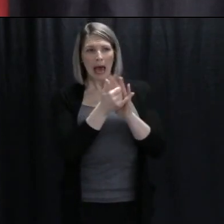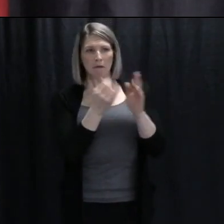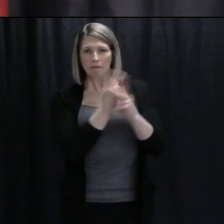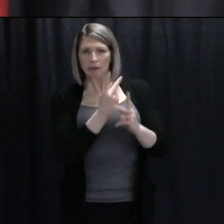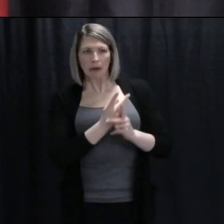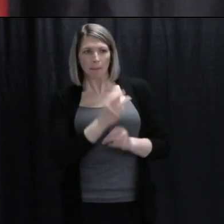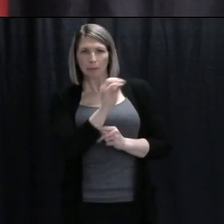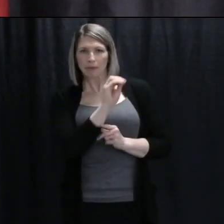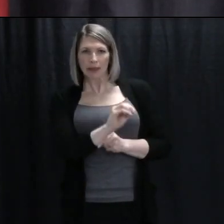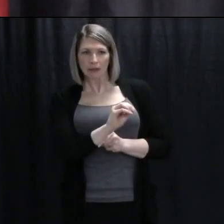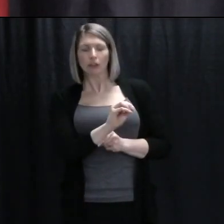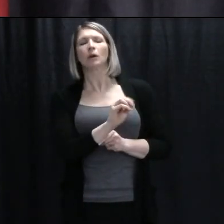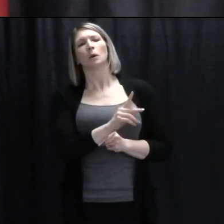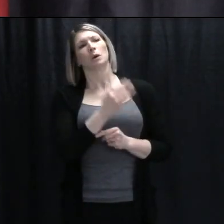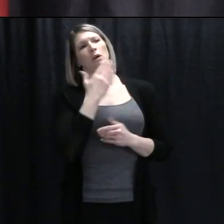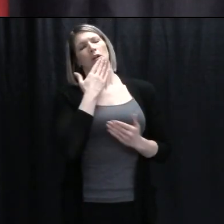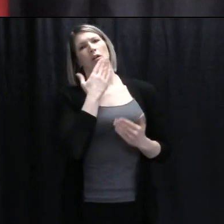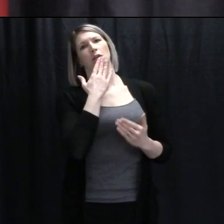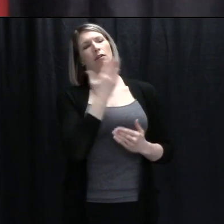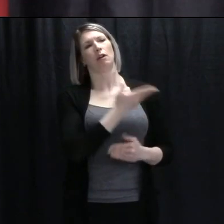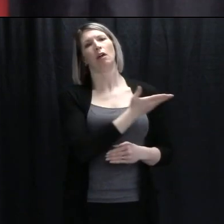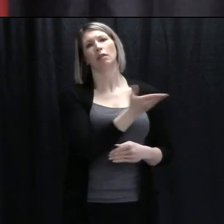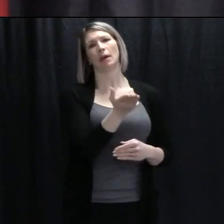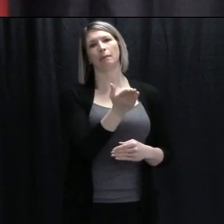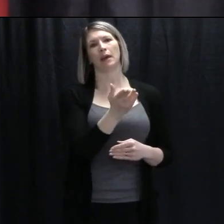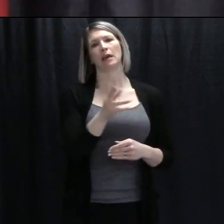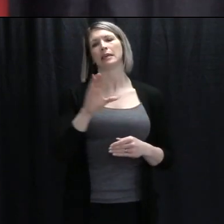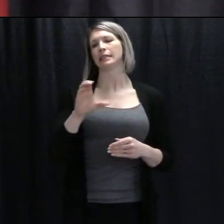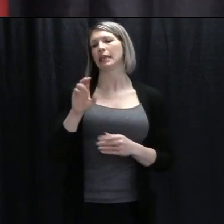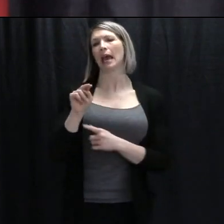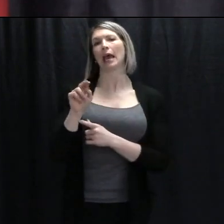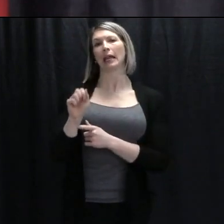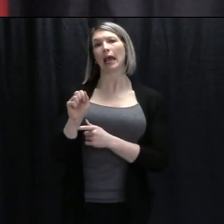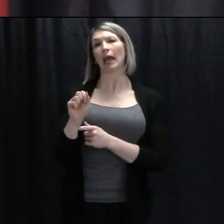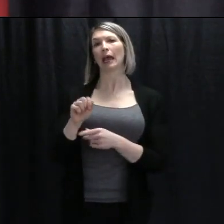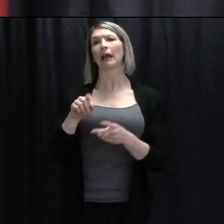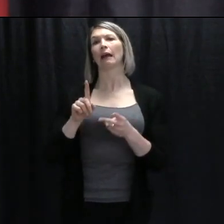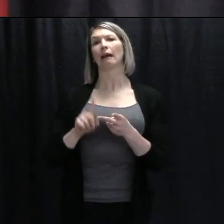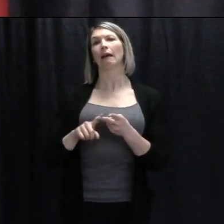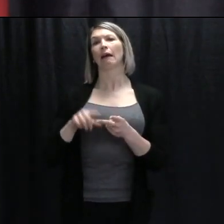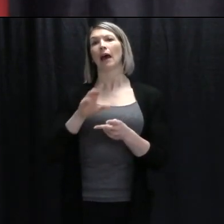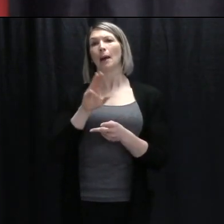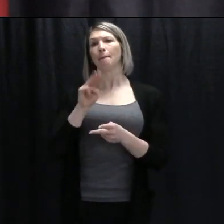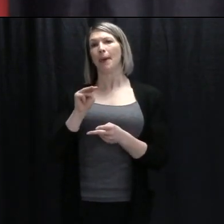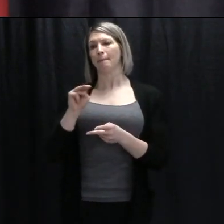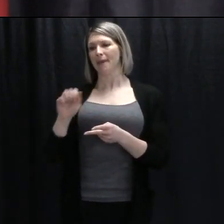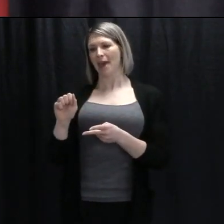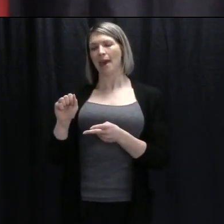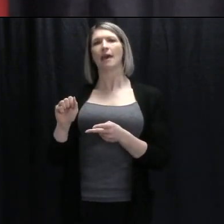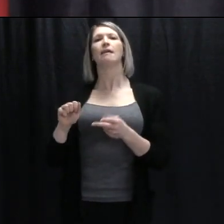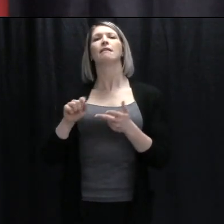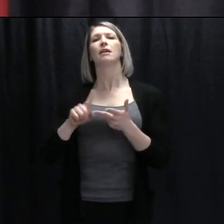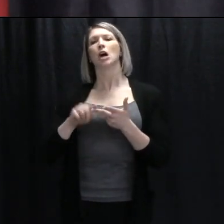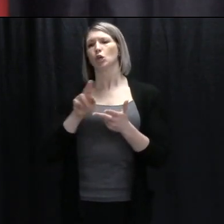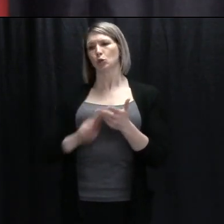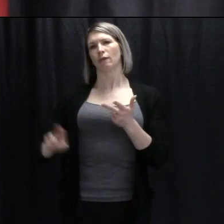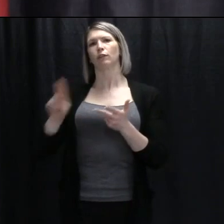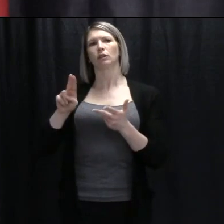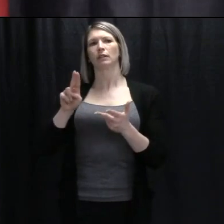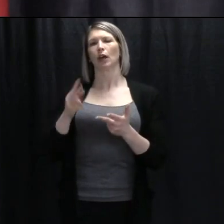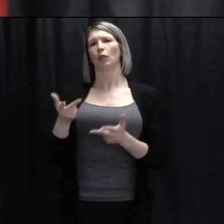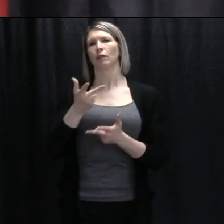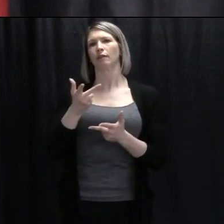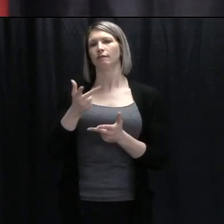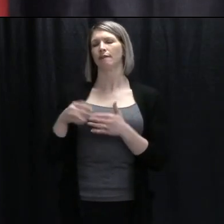Memorial University of Newfoundland and Labrador and the College of North Atlantic recognize the need for flexibility so that students are not